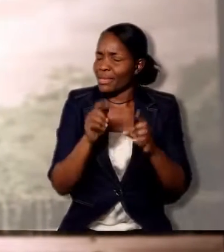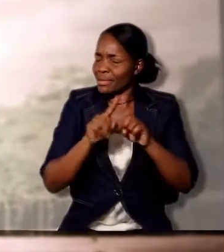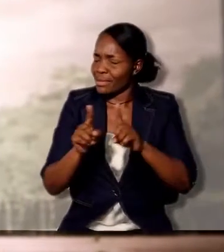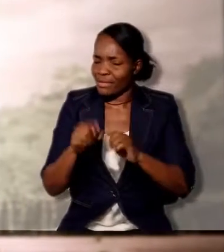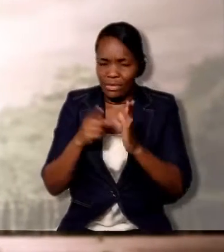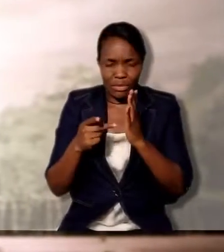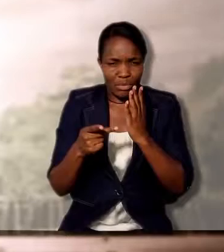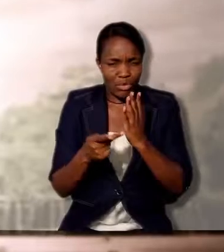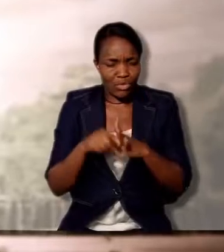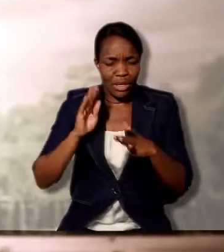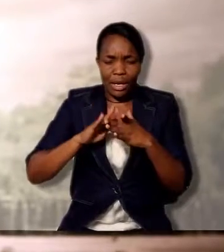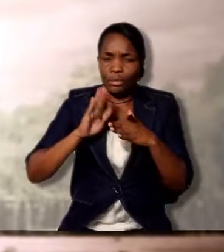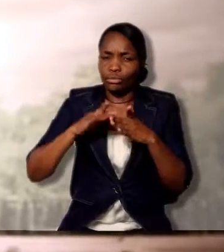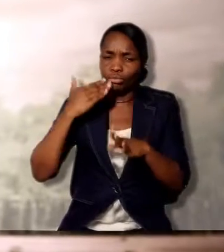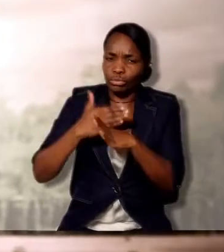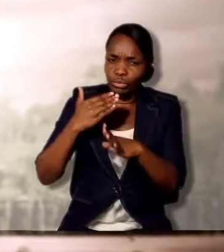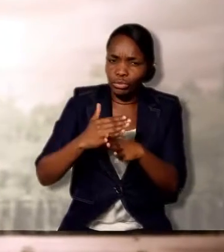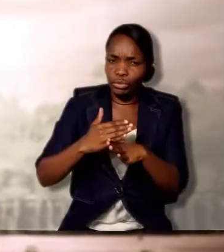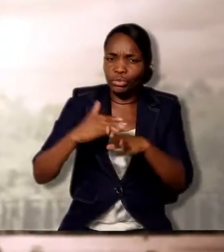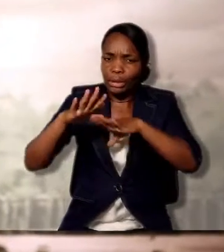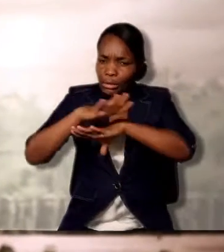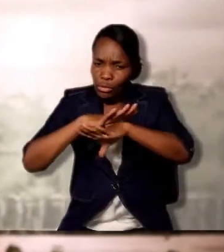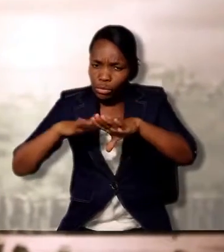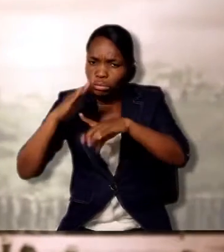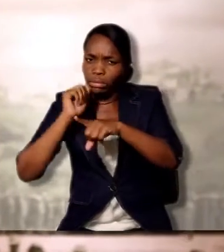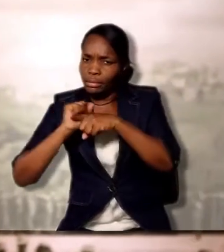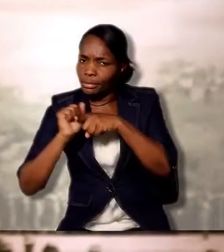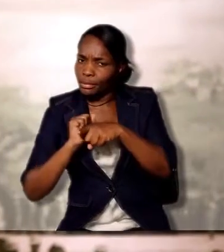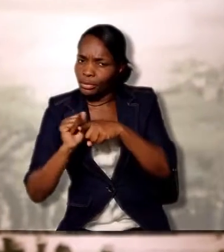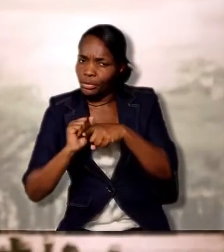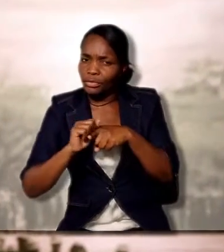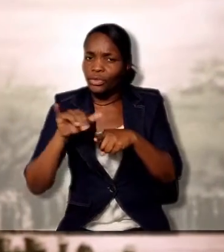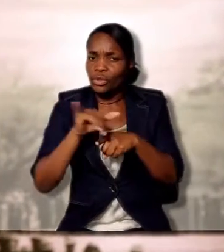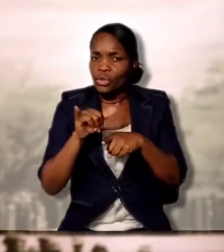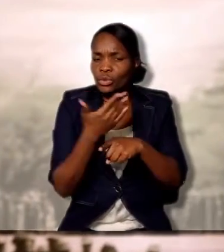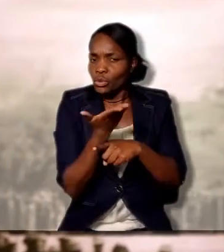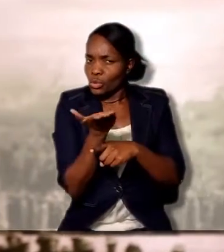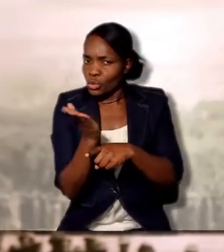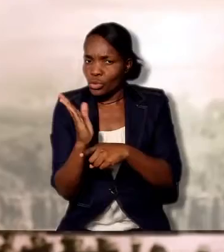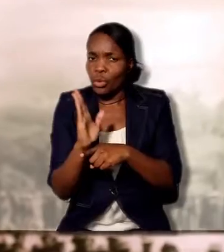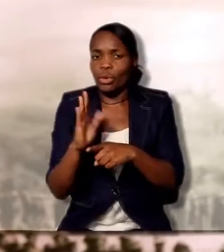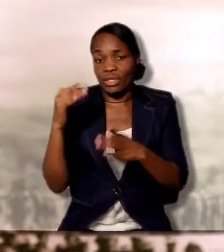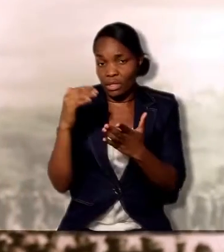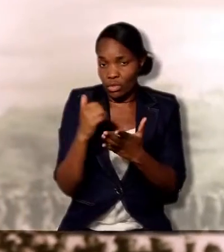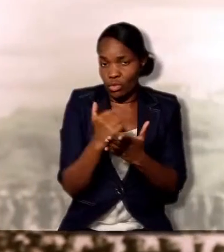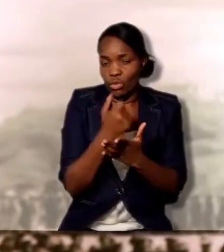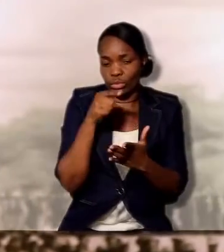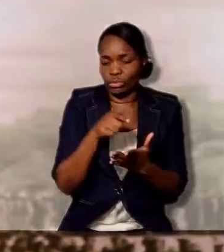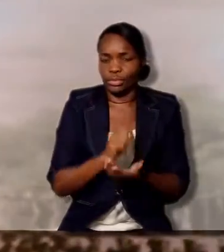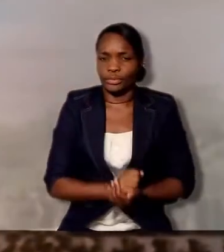wide-ranging program of labor reforms and working practices for which it won the Nobel Peace Prize in